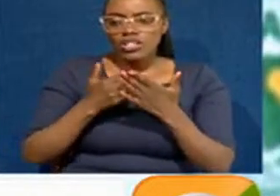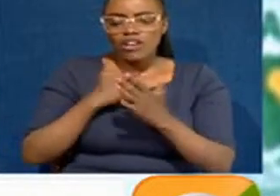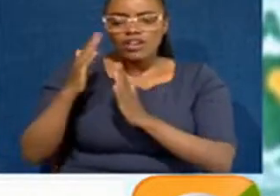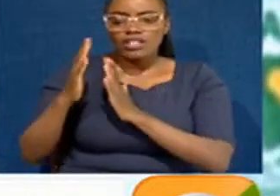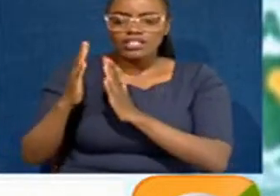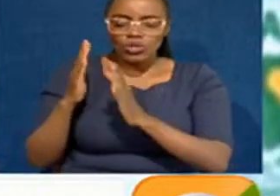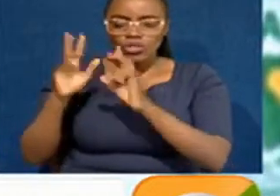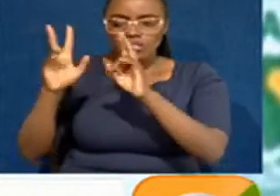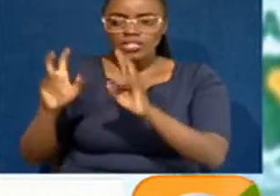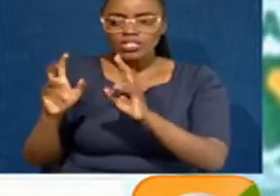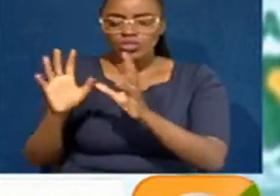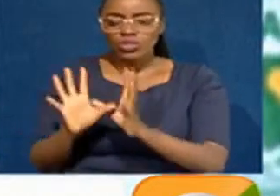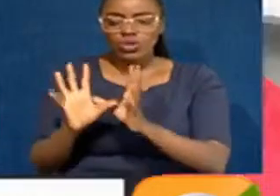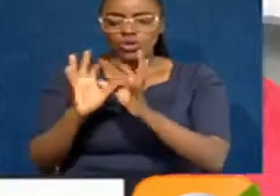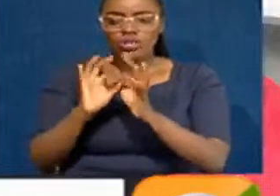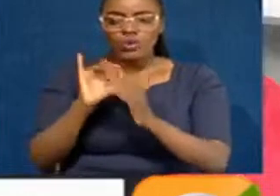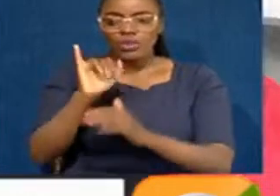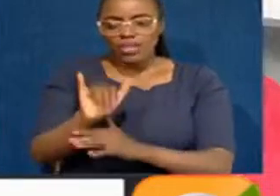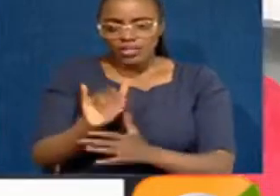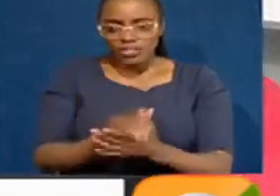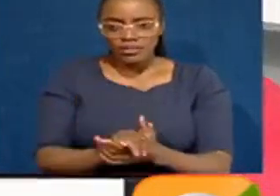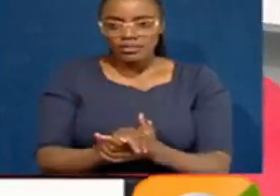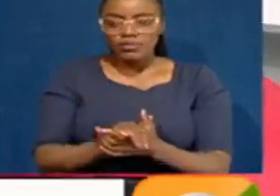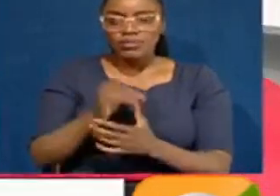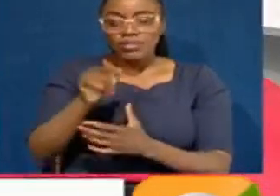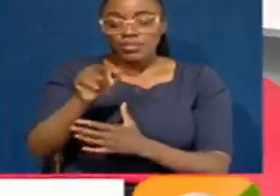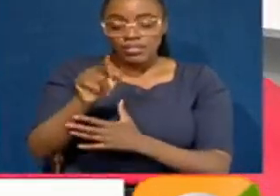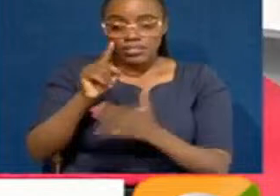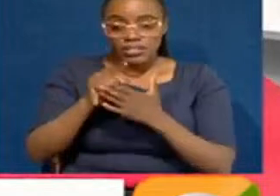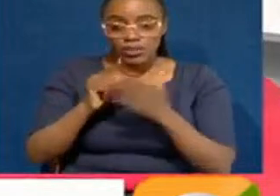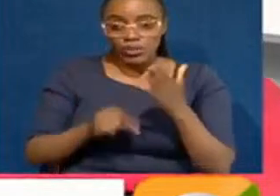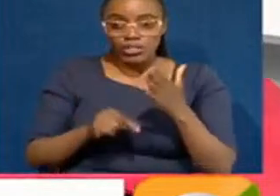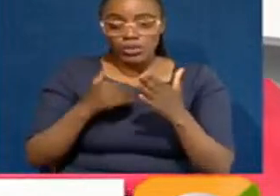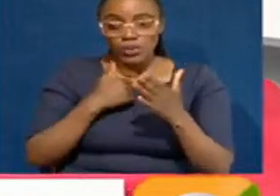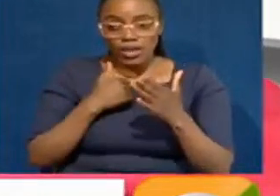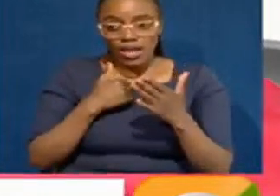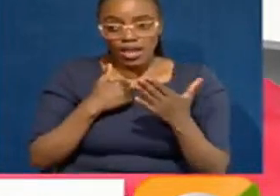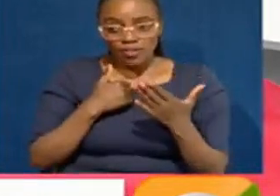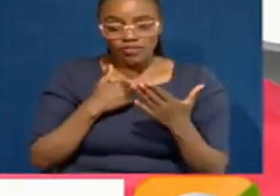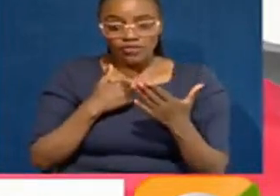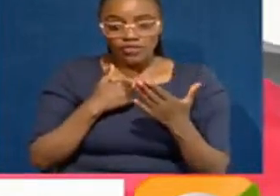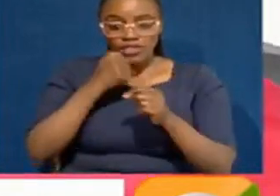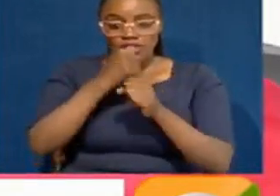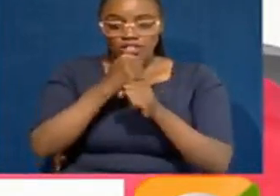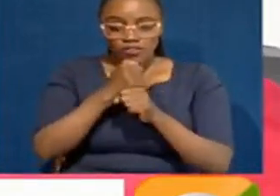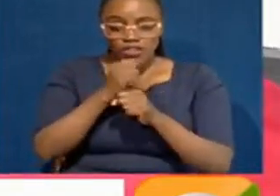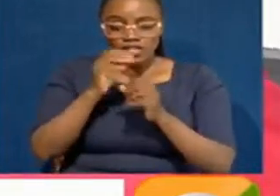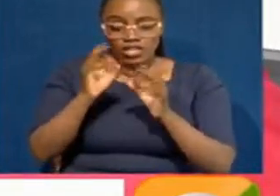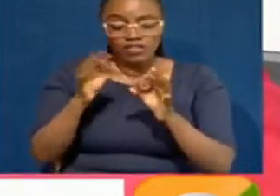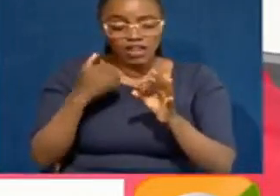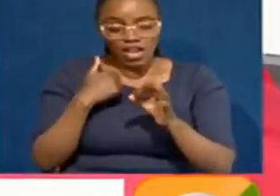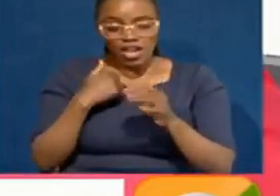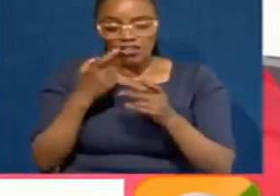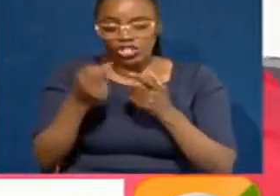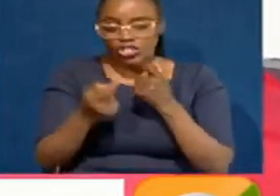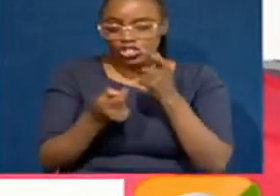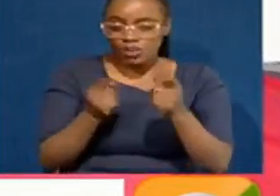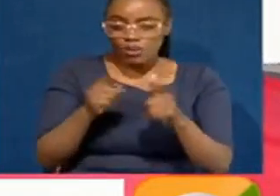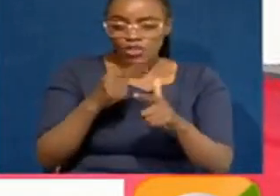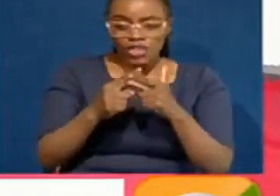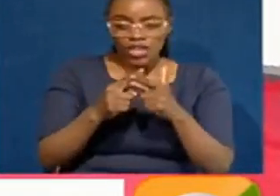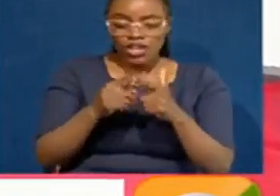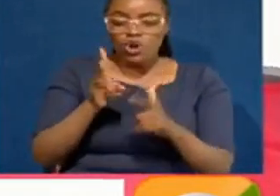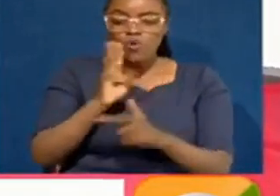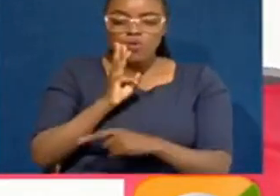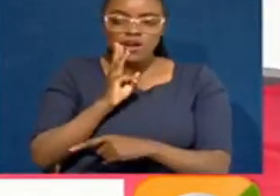security component attached to it. Definitely. That's yeah. that's exactly the point. Now, whenever there is reduced rainfall, usually water